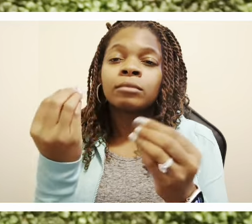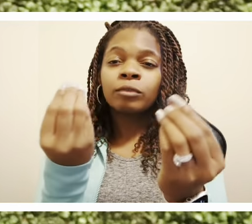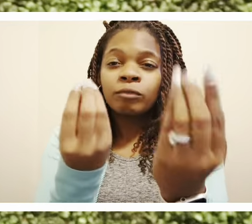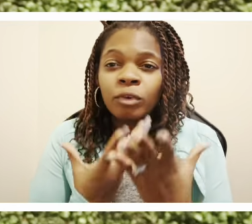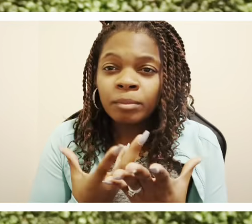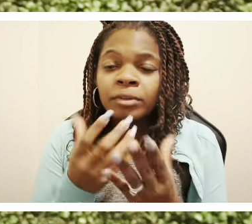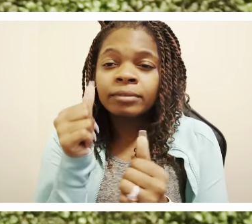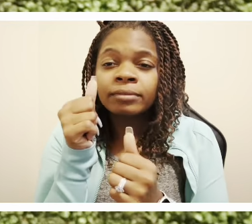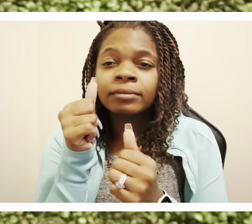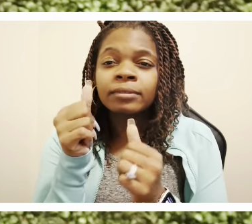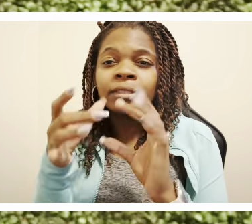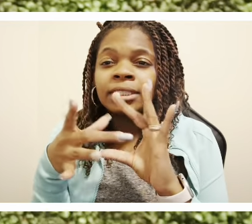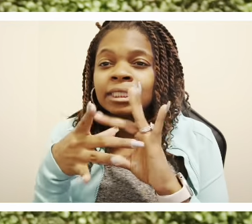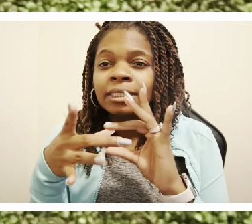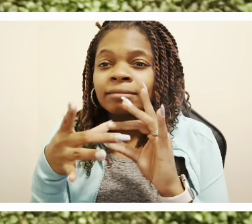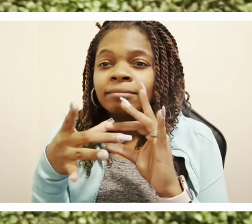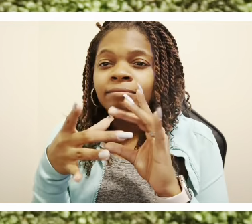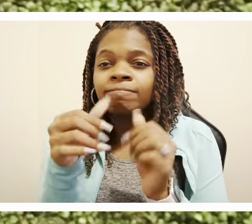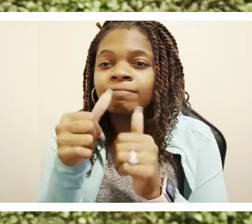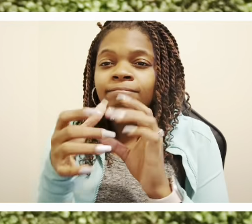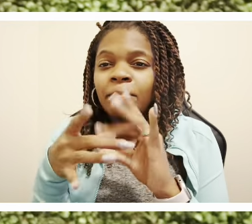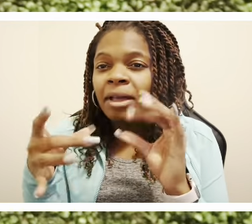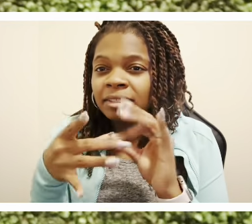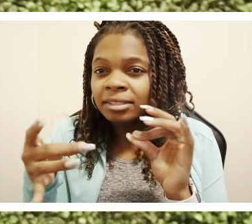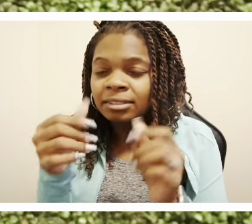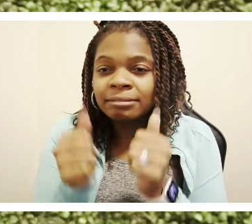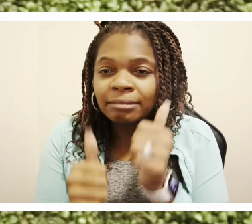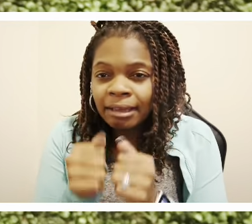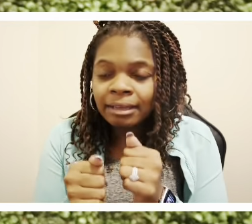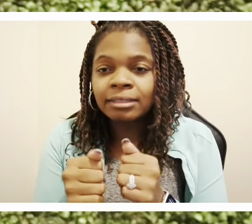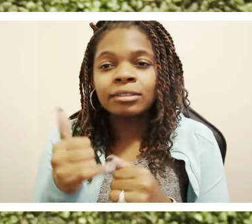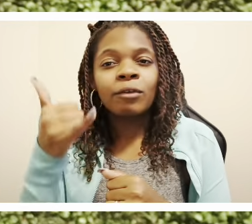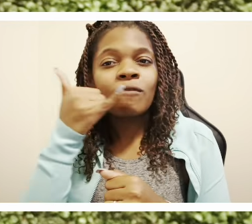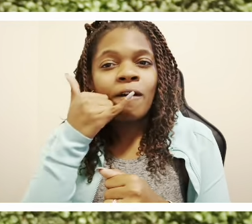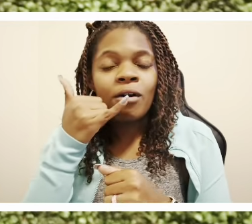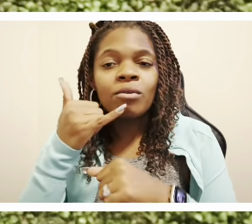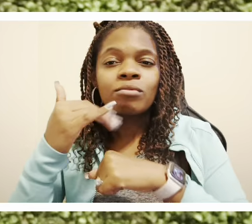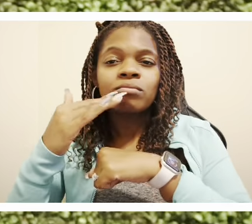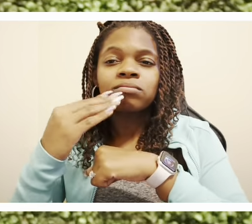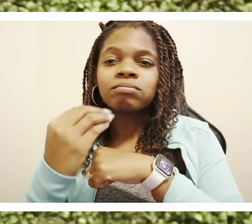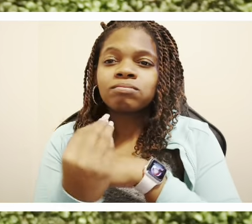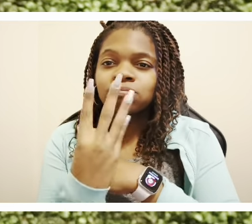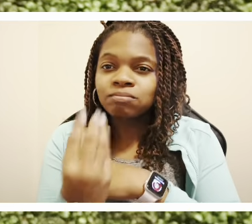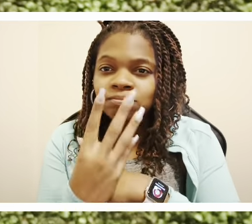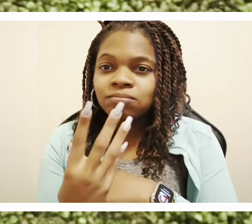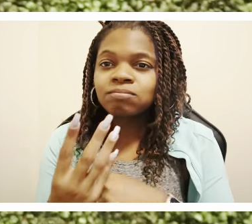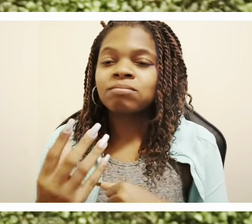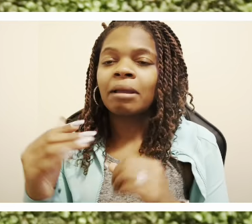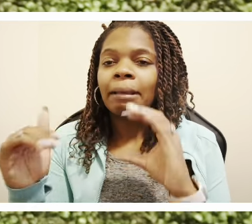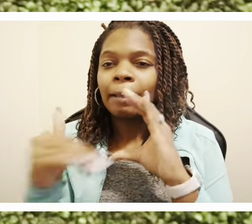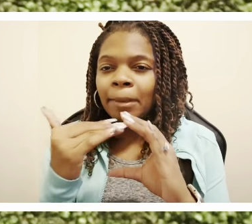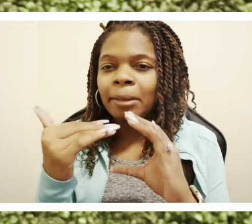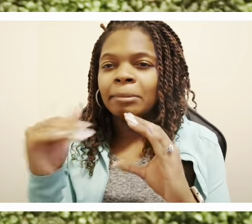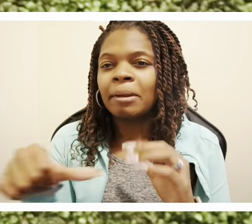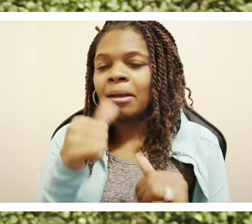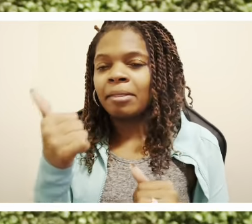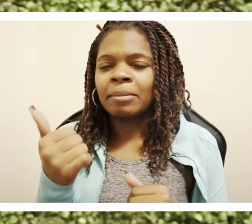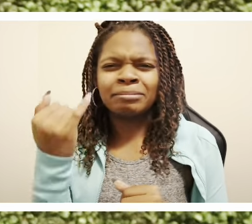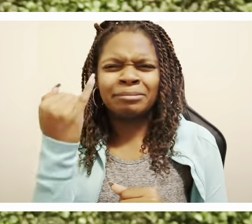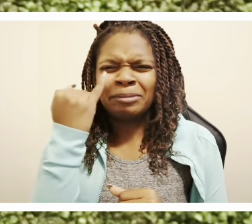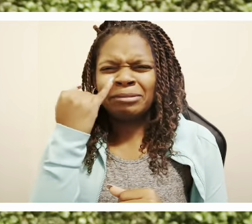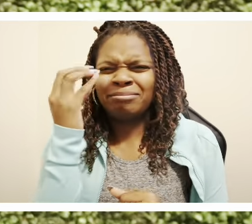emails. They both give you that, but the Apple Watch goes way way more advanced than the